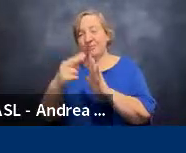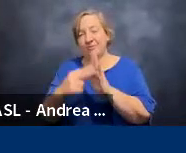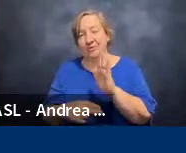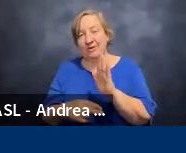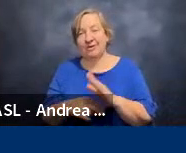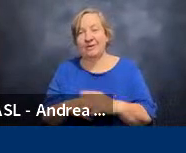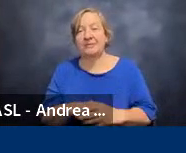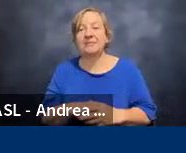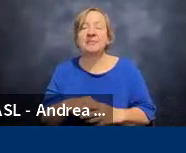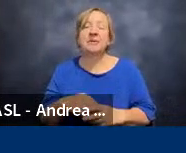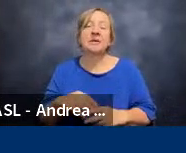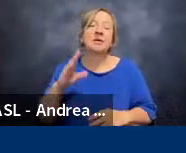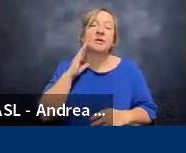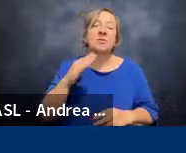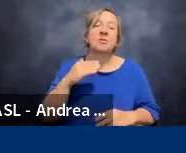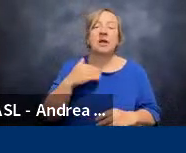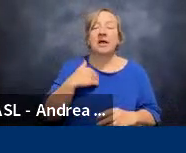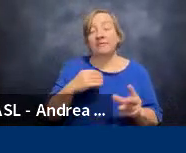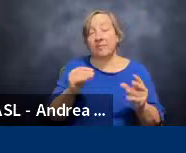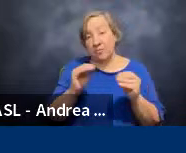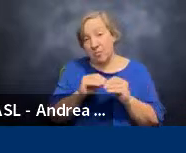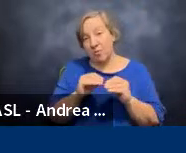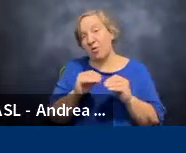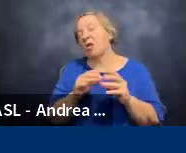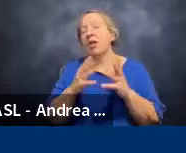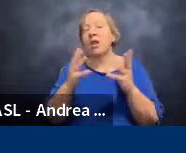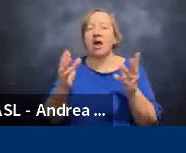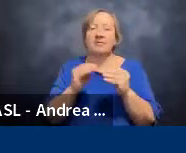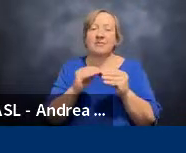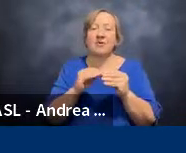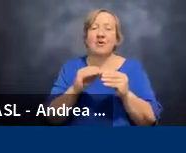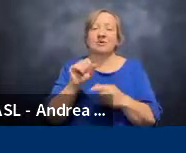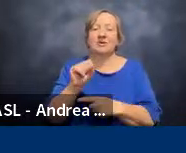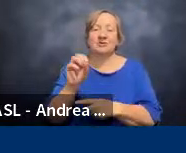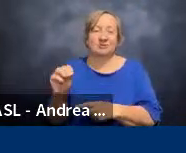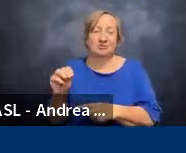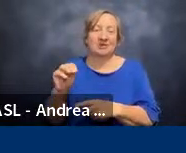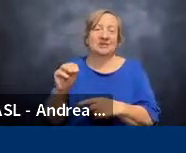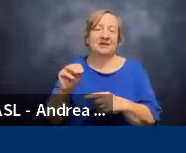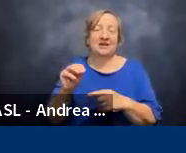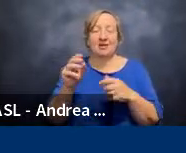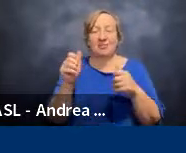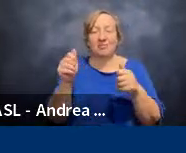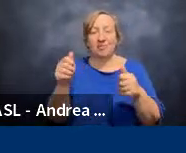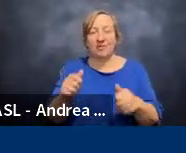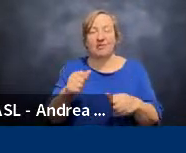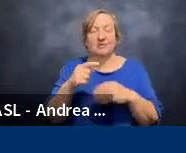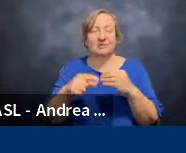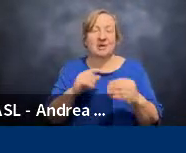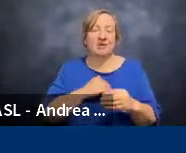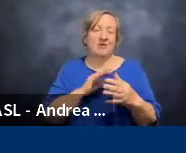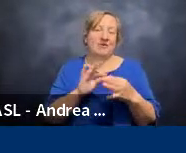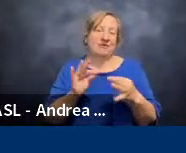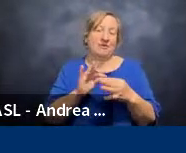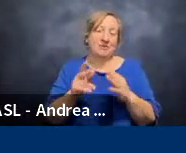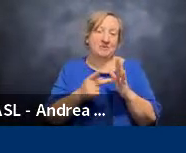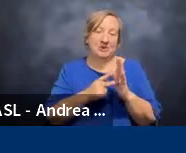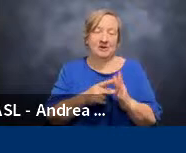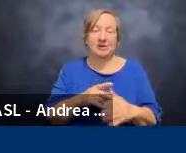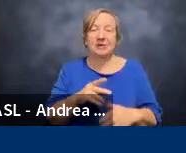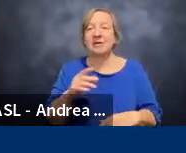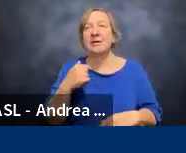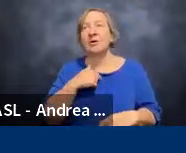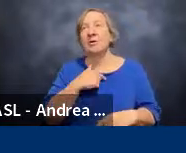will have lots more social media posts about our comment period. We also have a